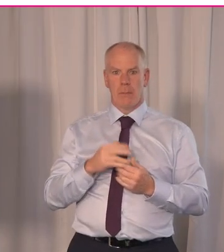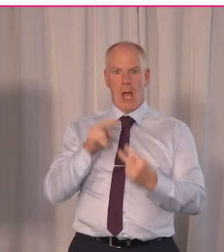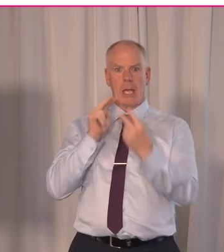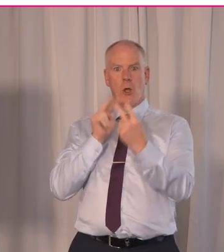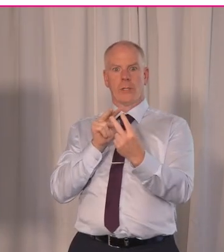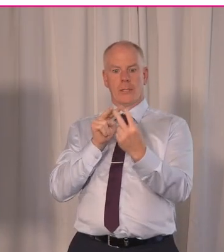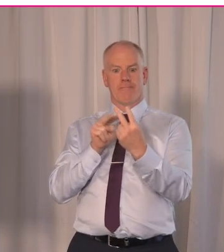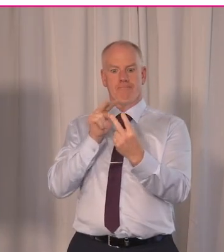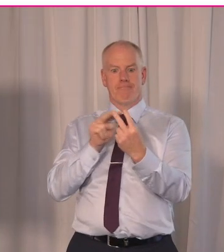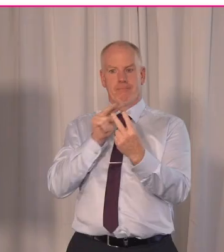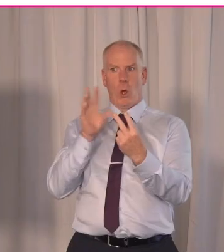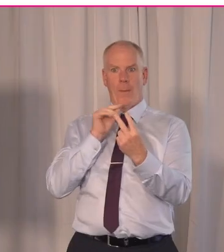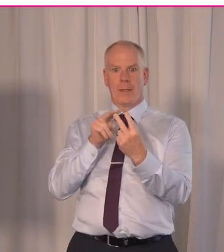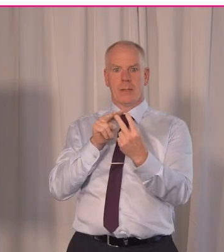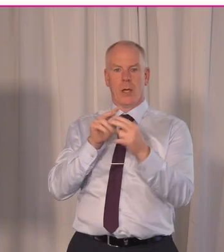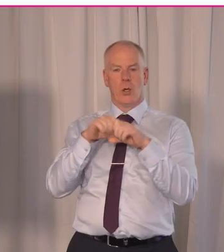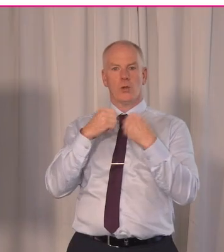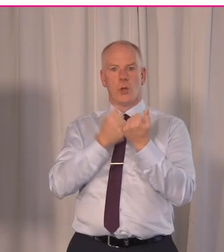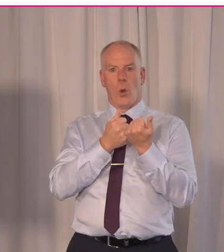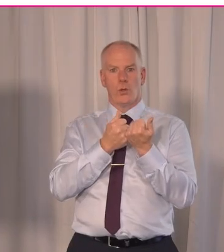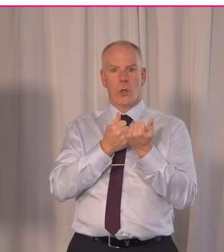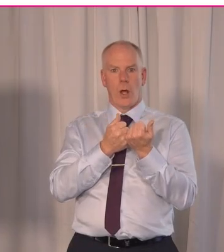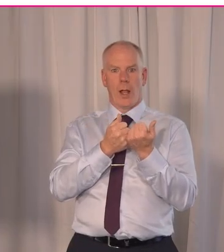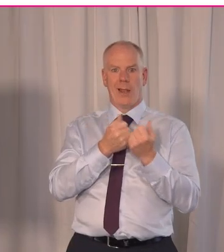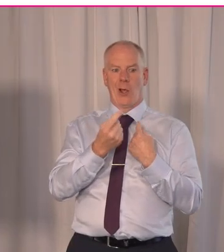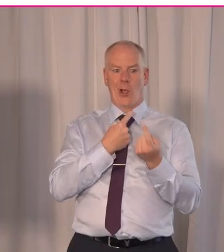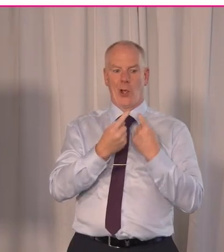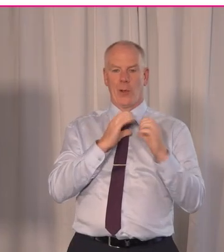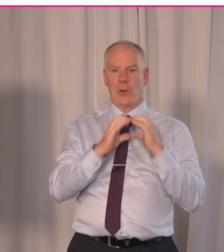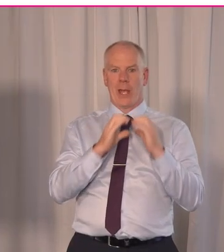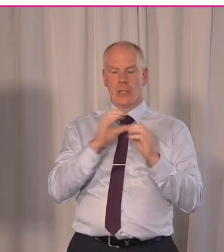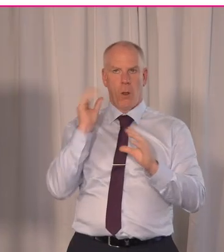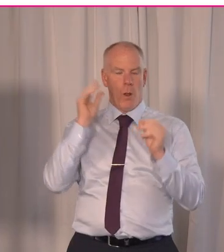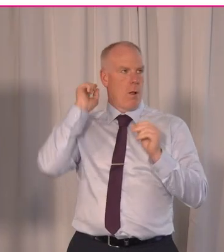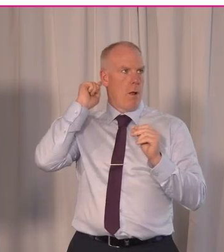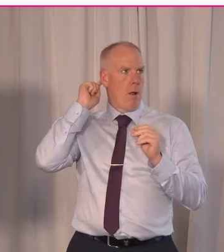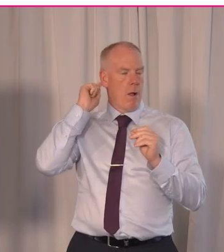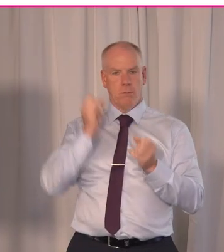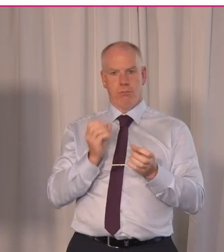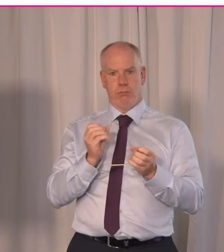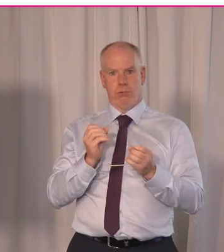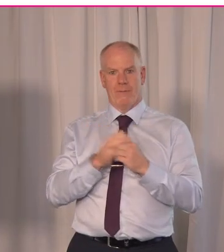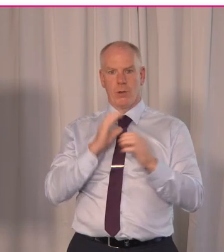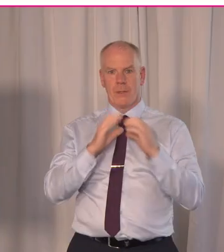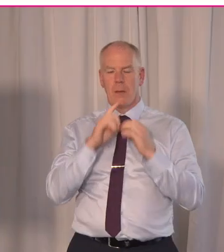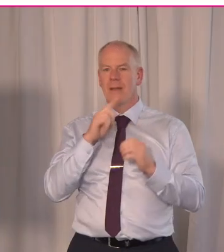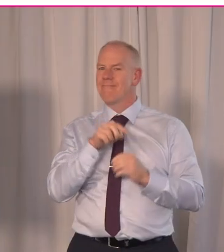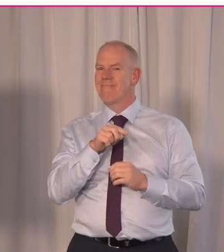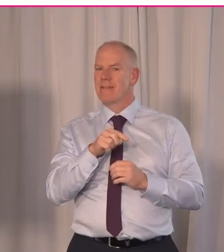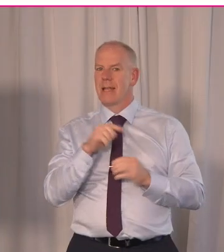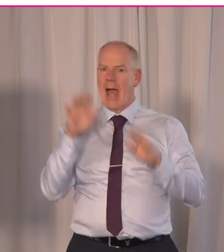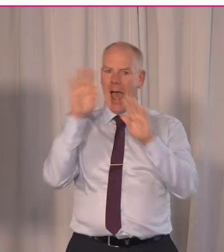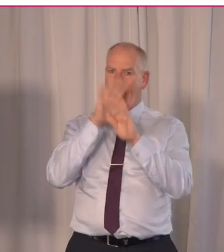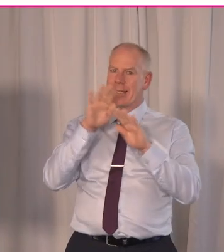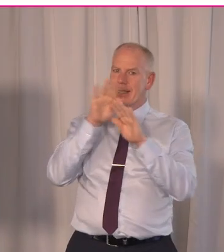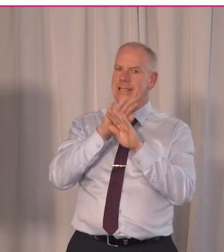with people, and they learn social scripts for communicating. But actually, this processing of masking